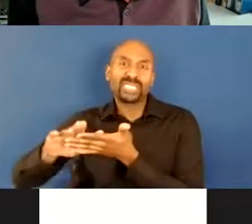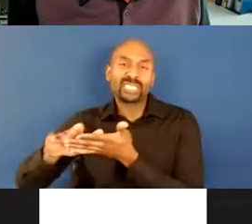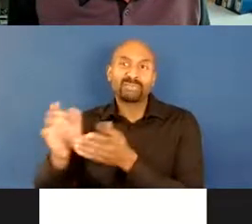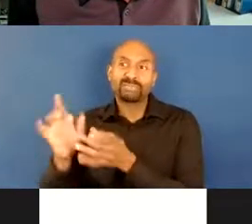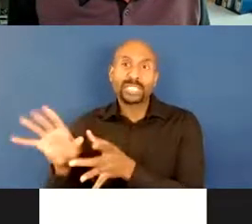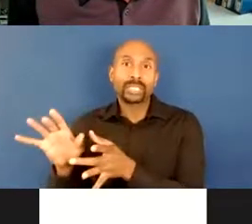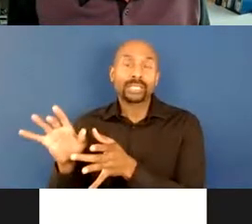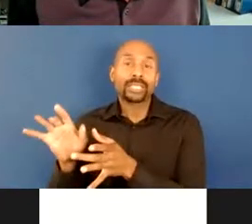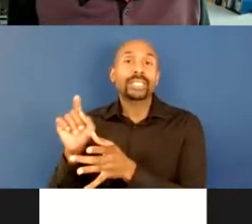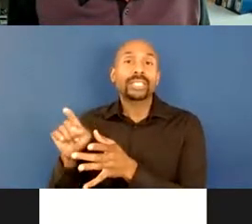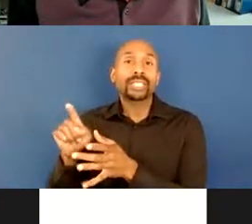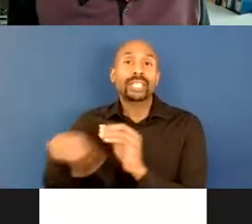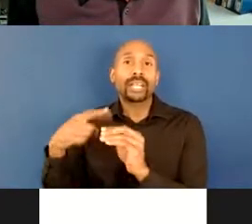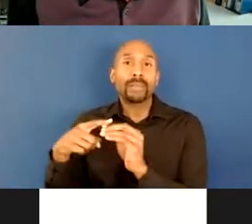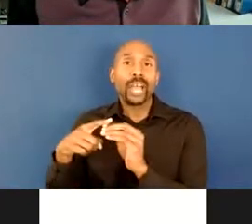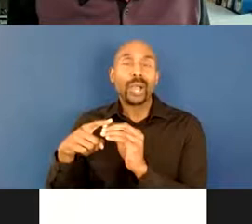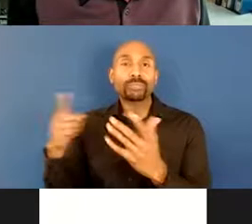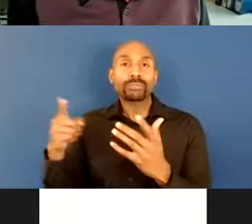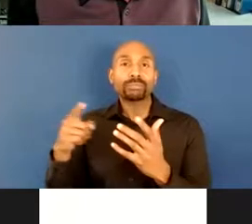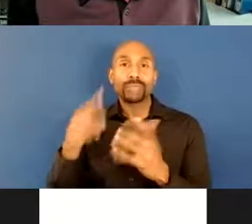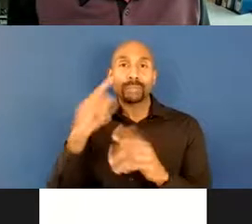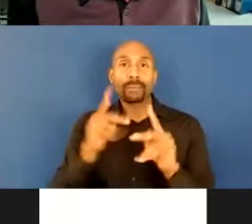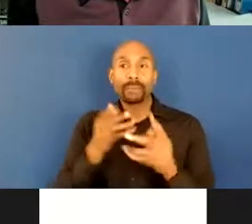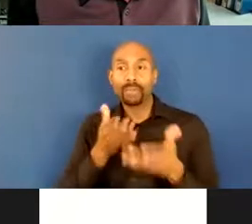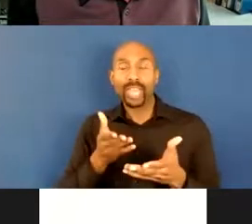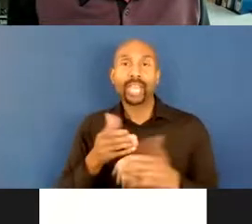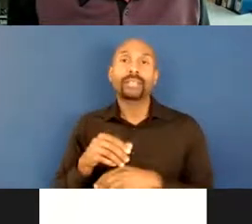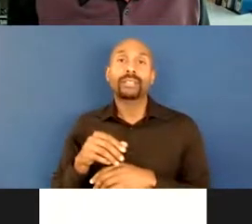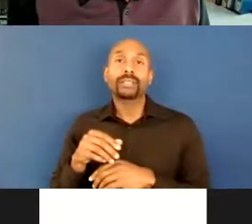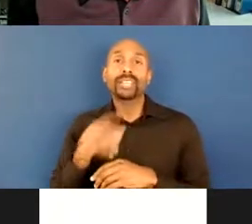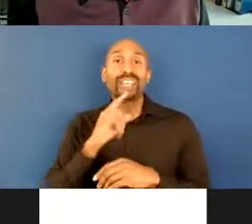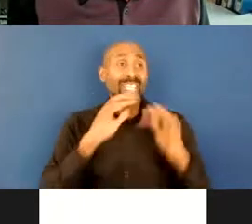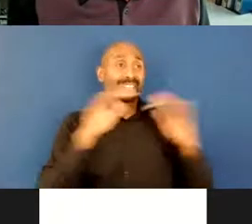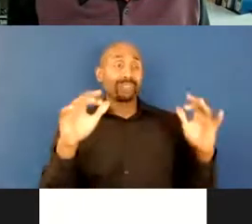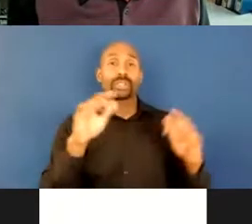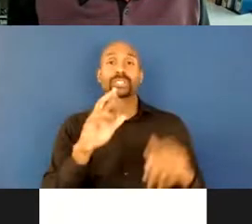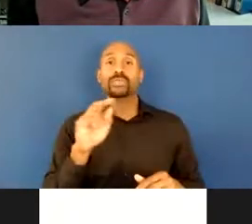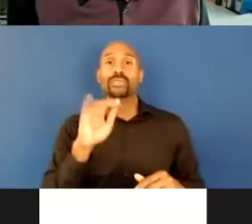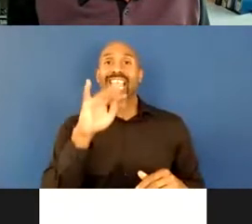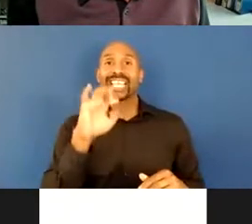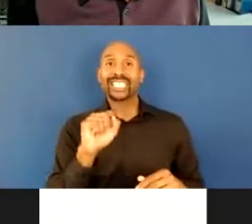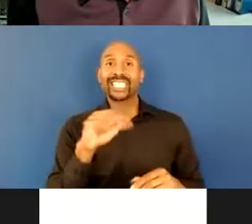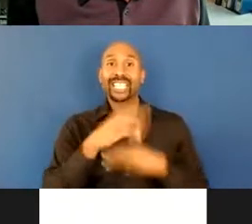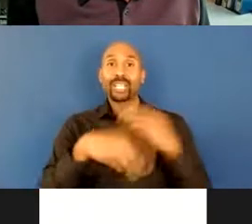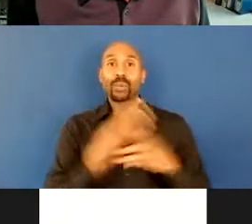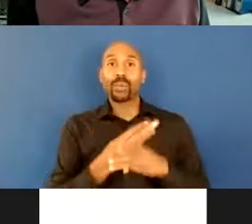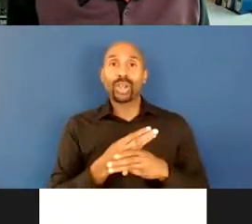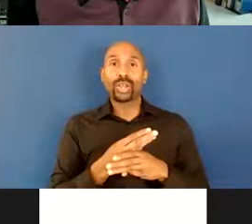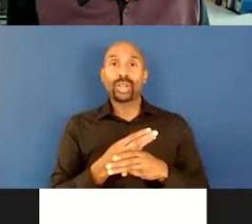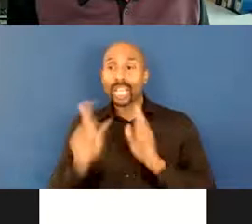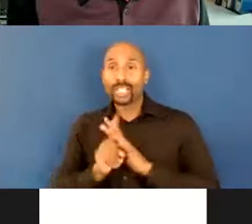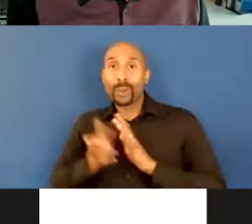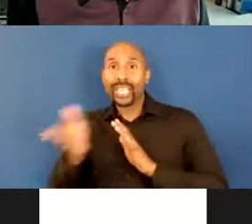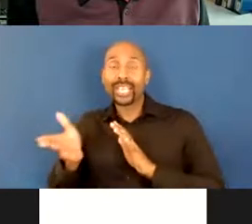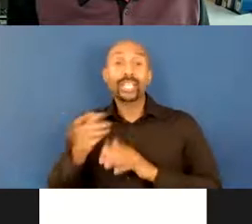the diverse realities of the world, or even the diverse realities of the so-called West. This is a brave